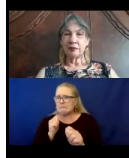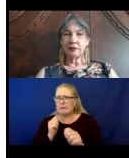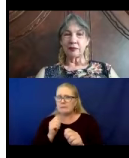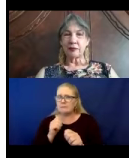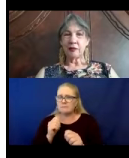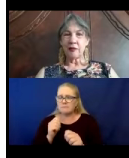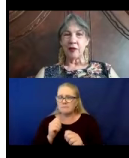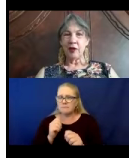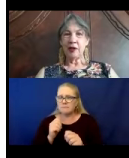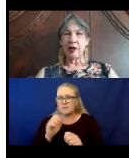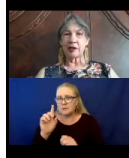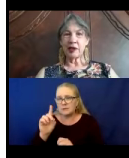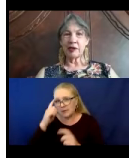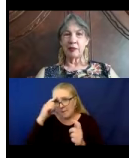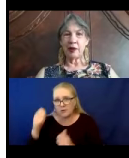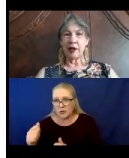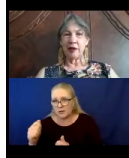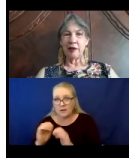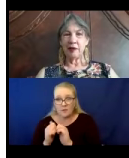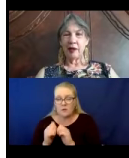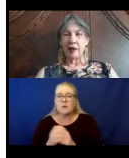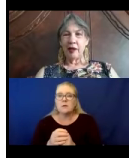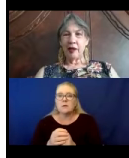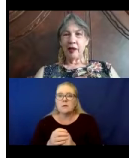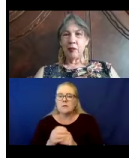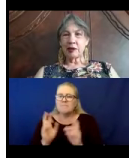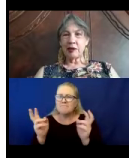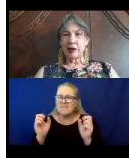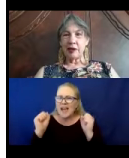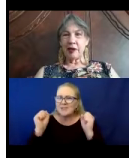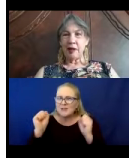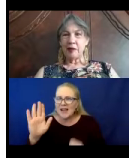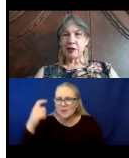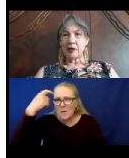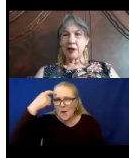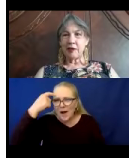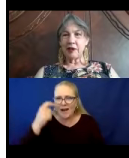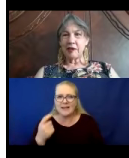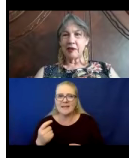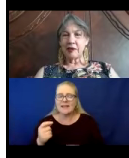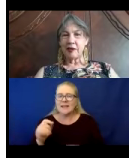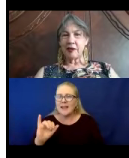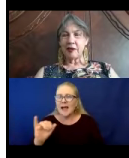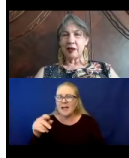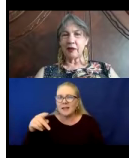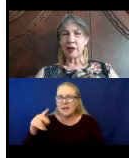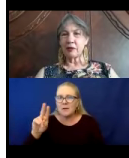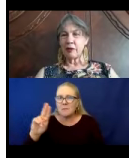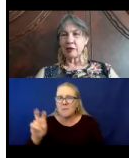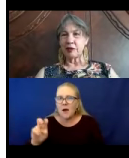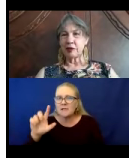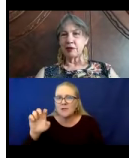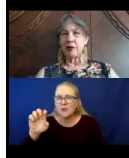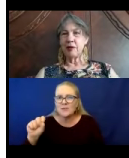sometimes. You can exercise your brain. Puzzles and games are great for this.